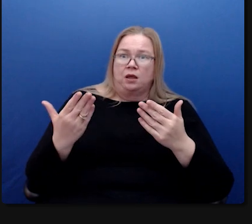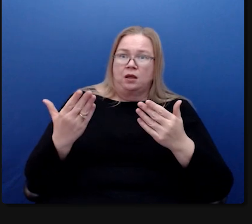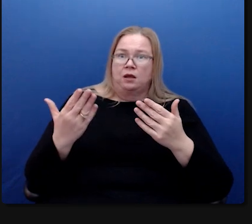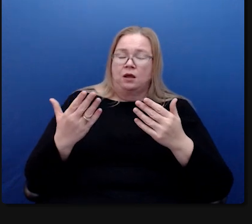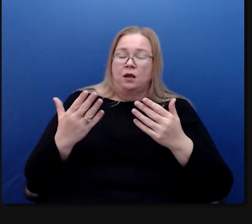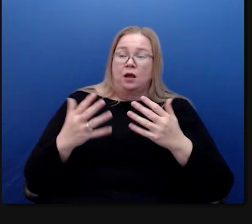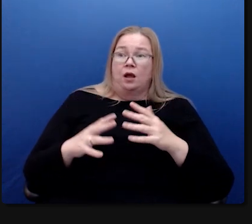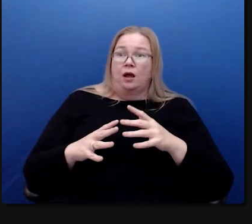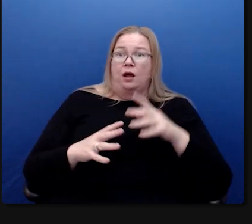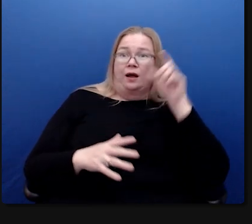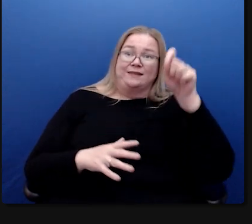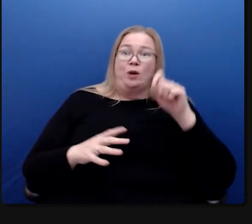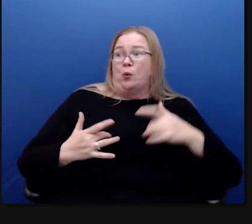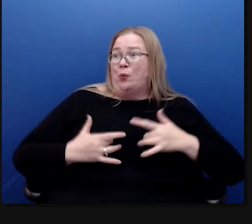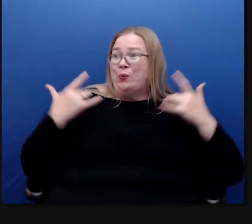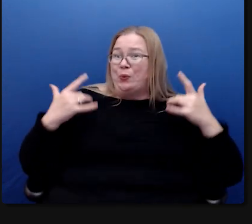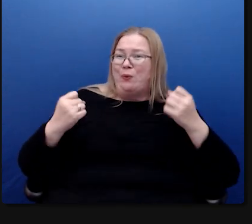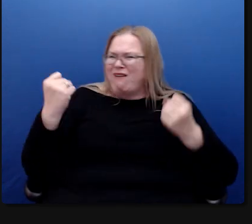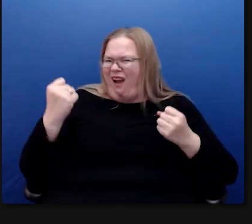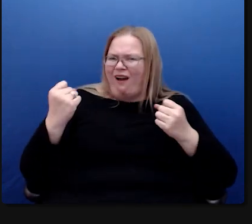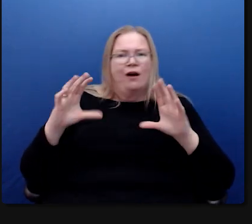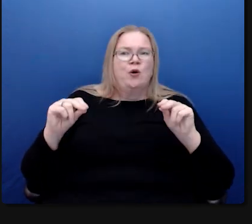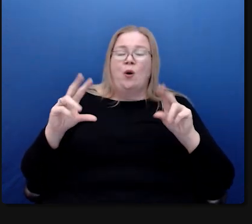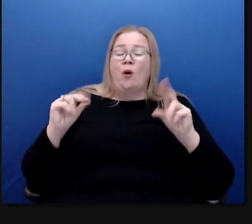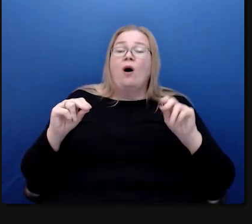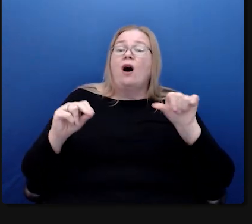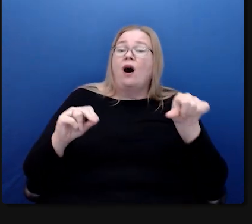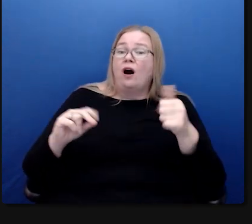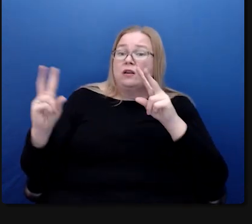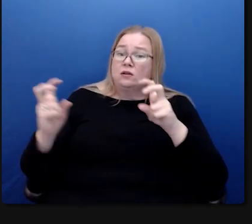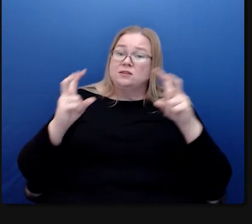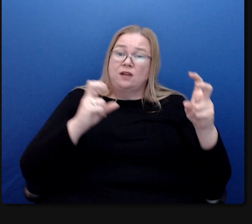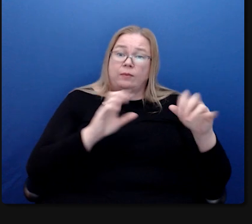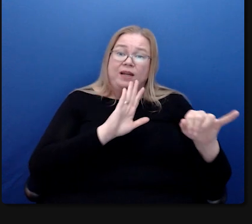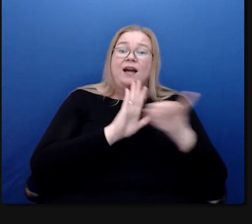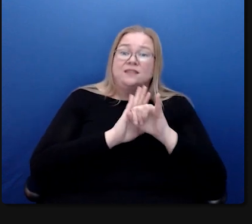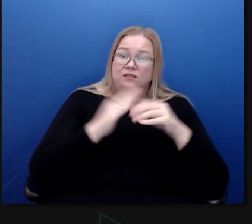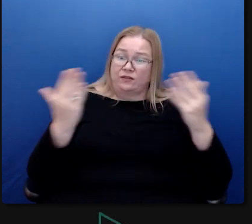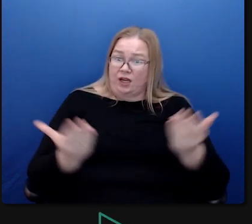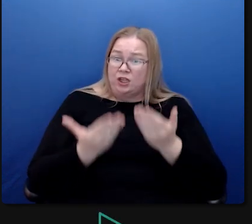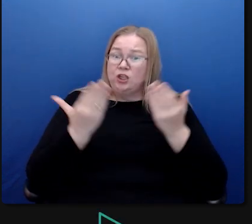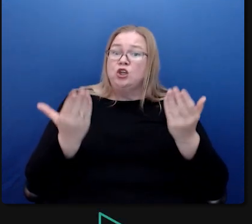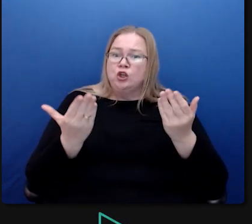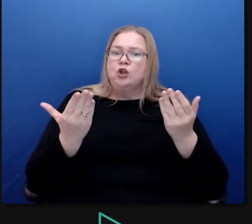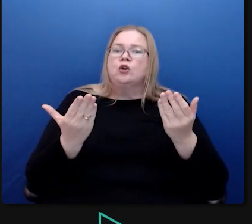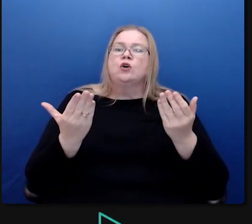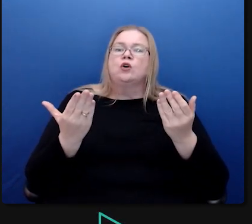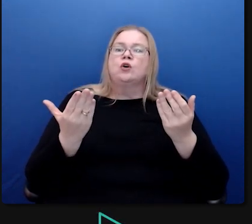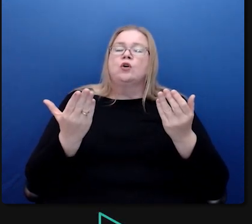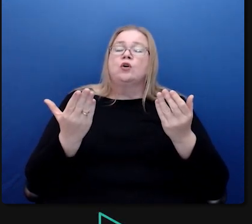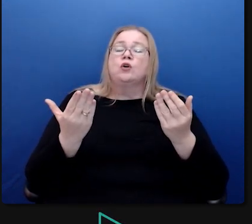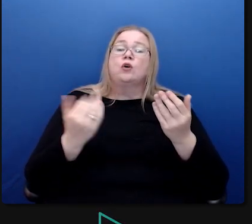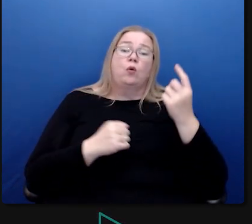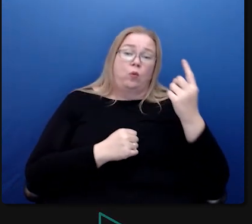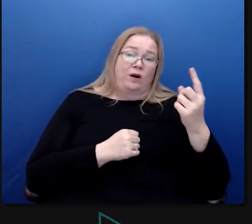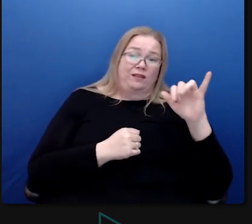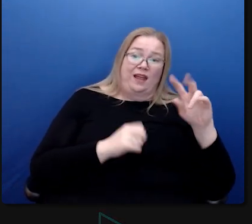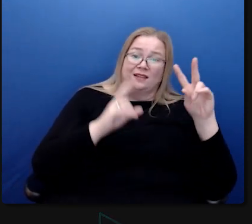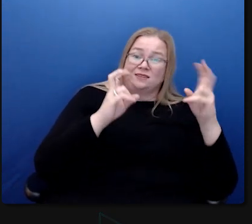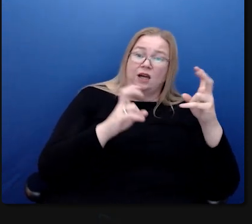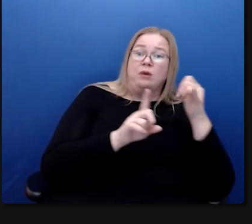phrases and conversations that are expected in the game and actually encouraged, right? So let's look at context a little bit